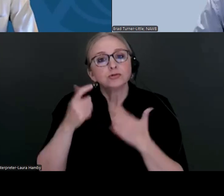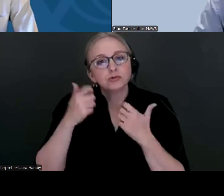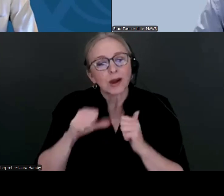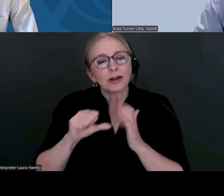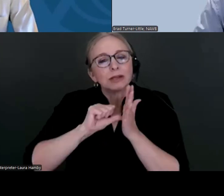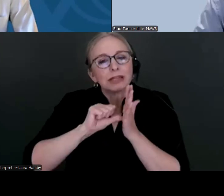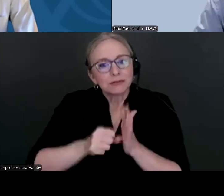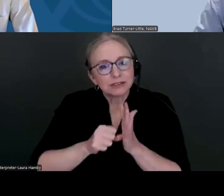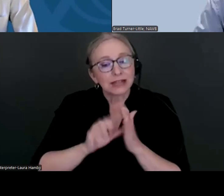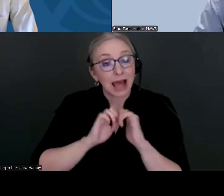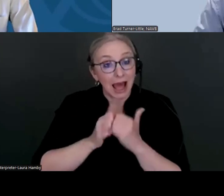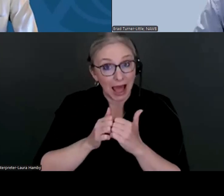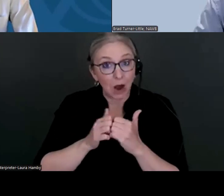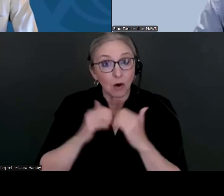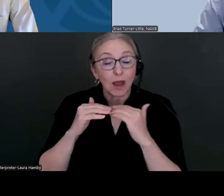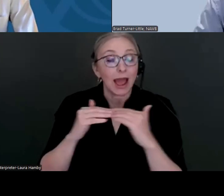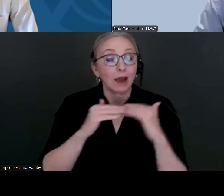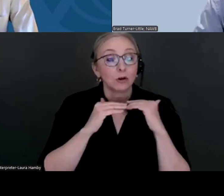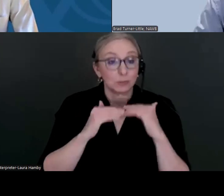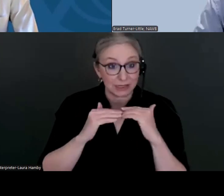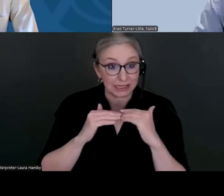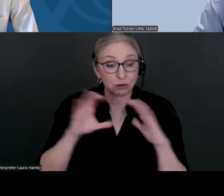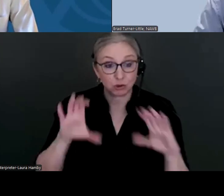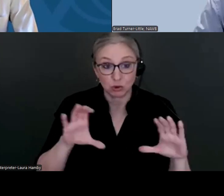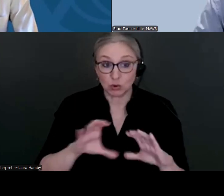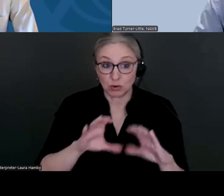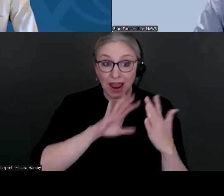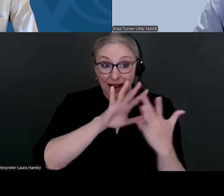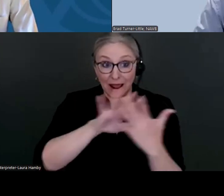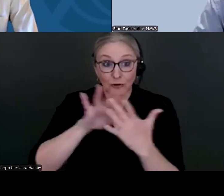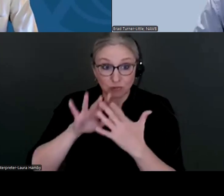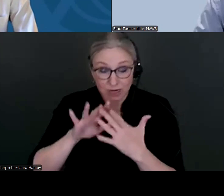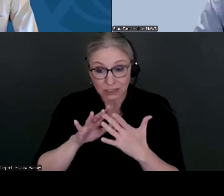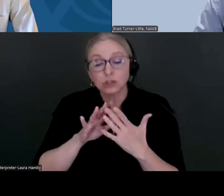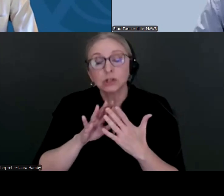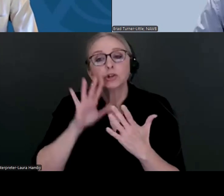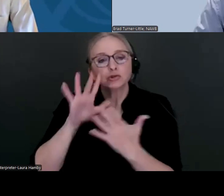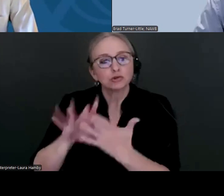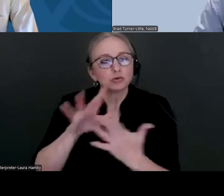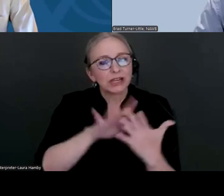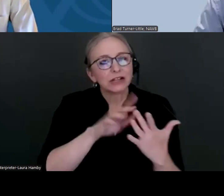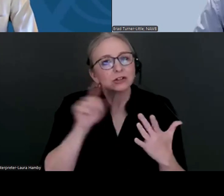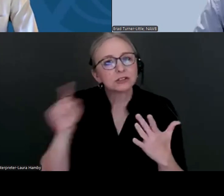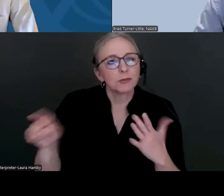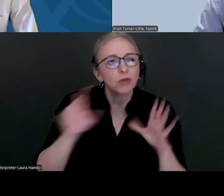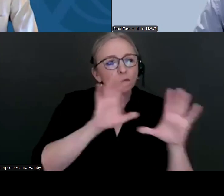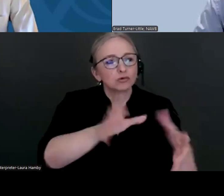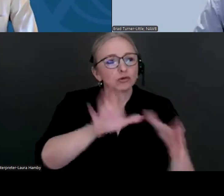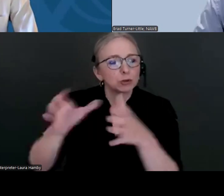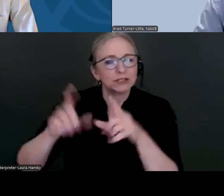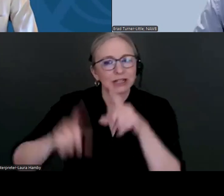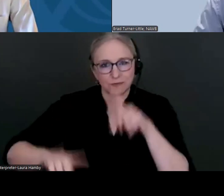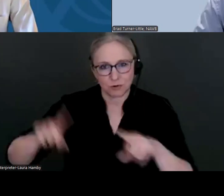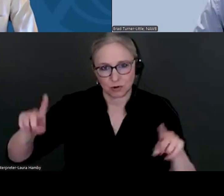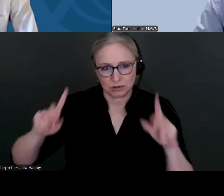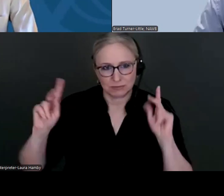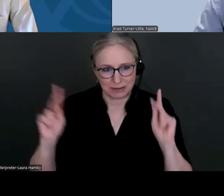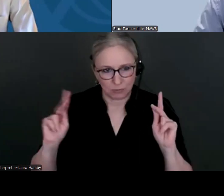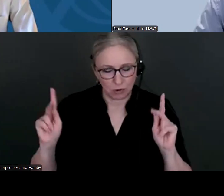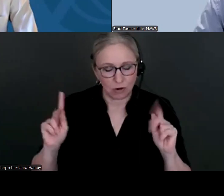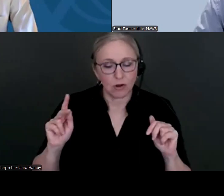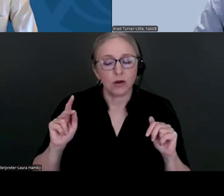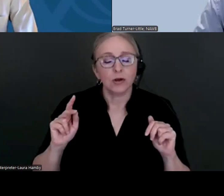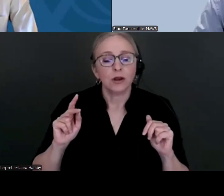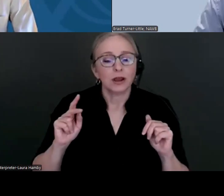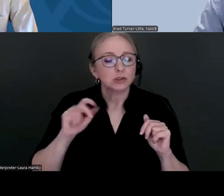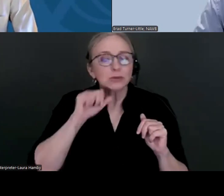emphasize ways to equitably conduct outreach, to reach some of these, diverse populations, and to